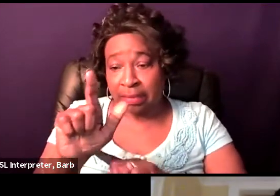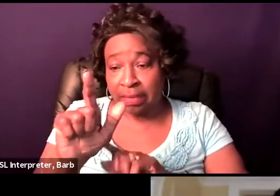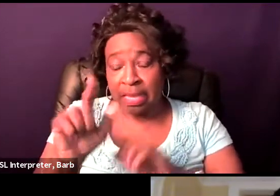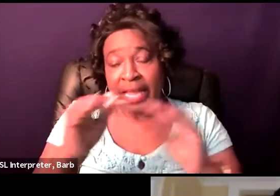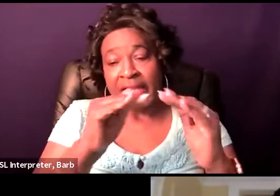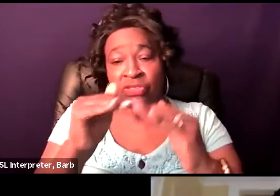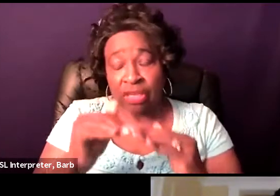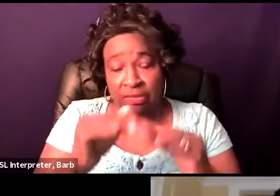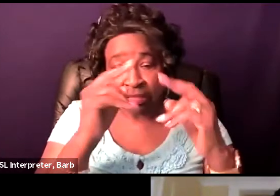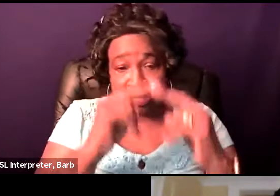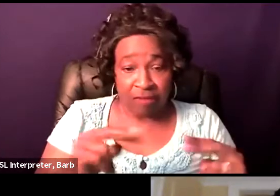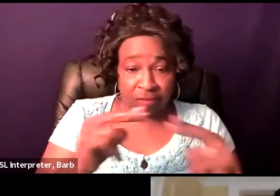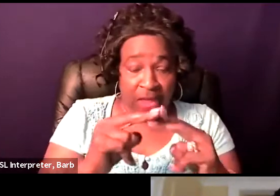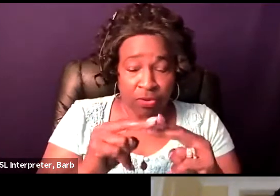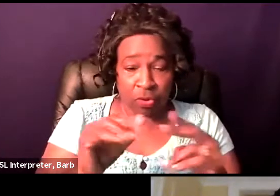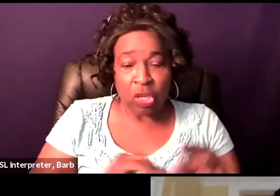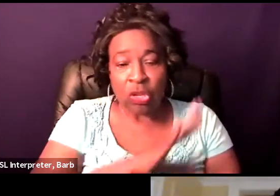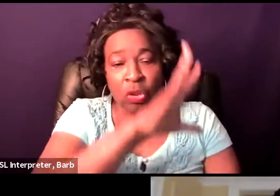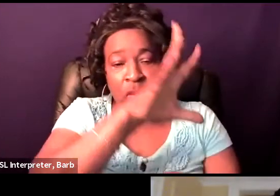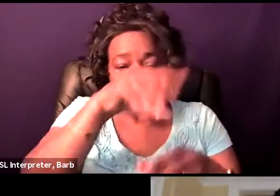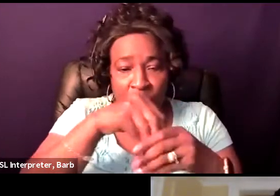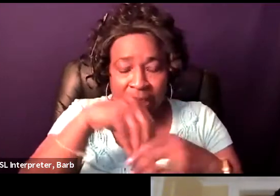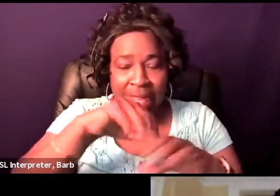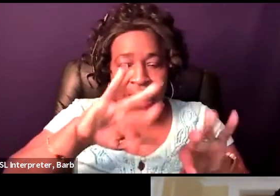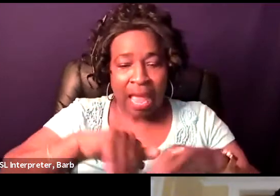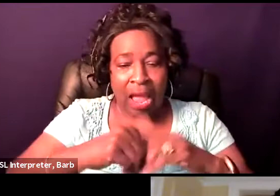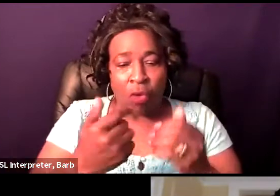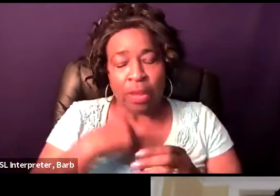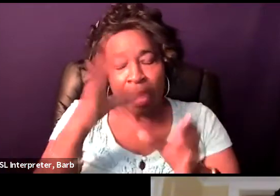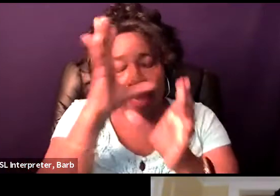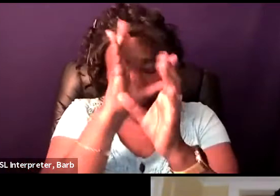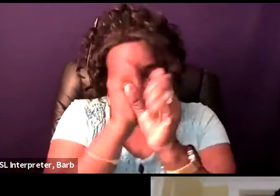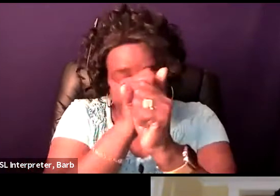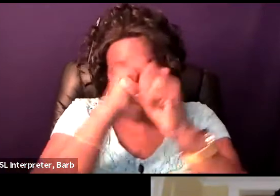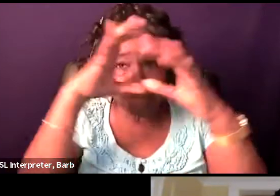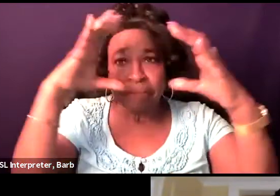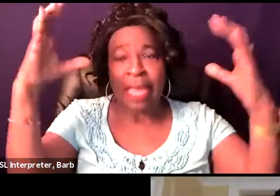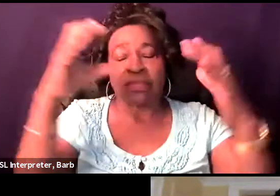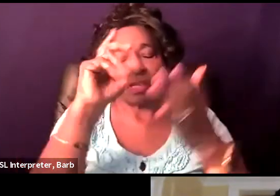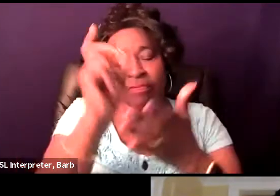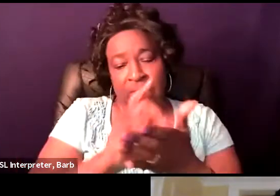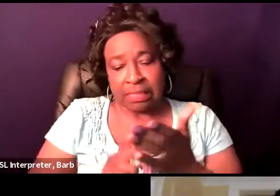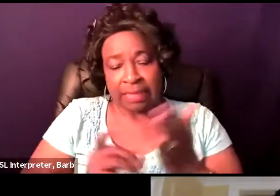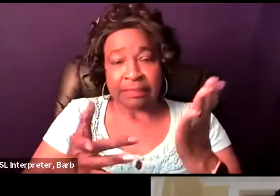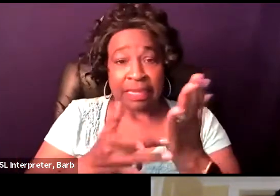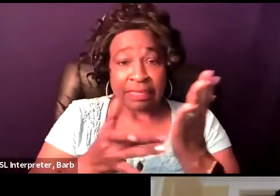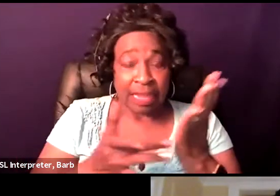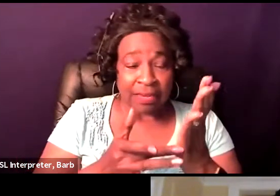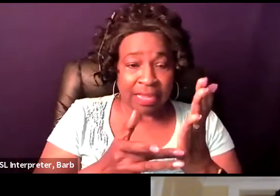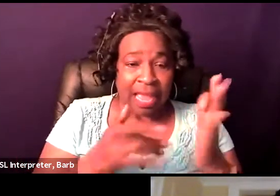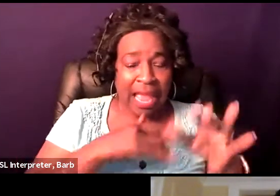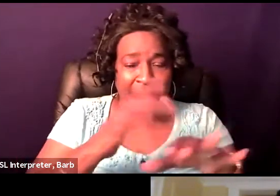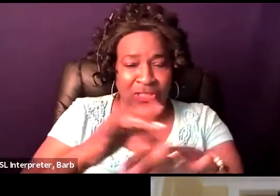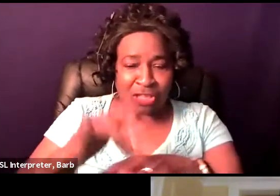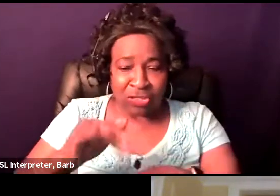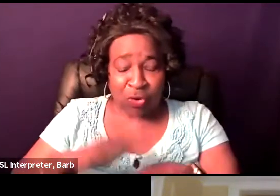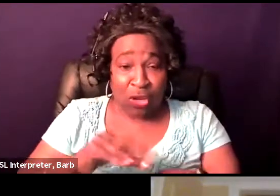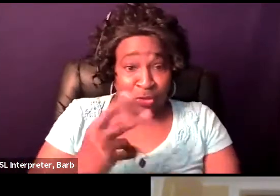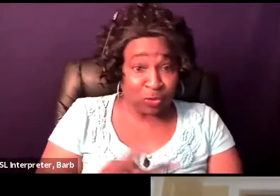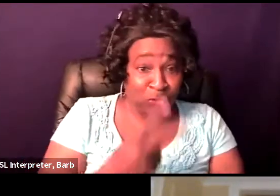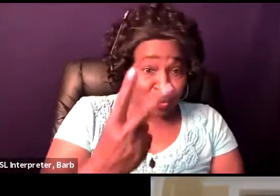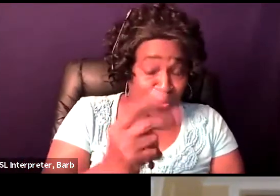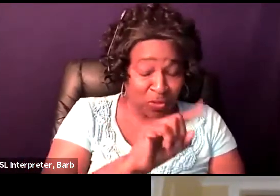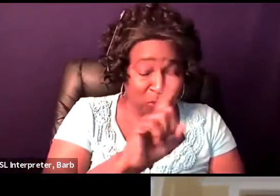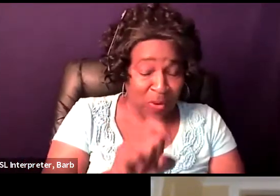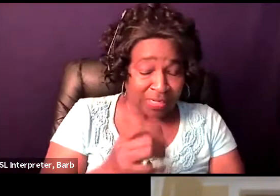value that's being built into how we imagine the design of technologies. And so I touched at least on two of the questions. Now you tell